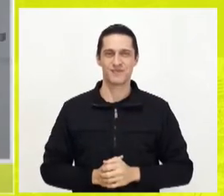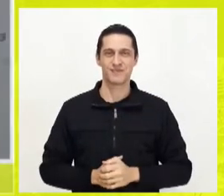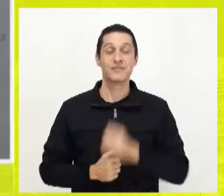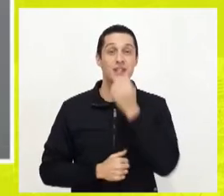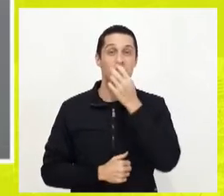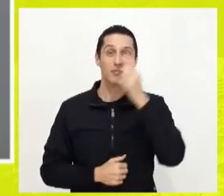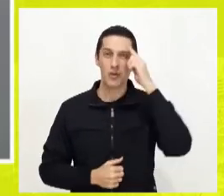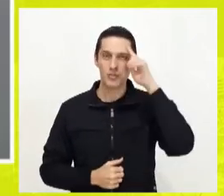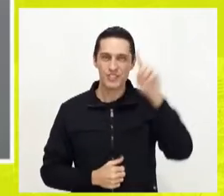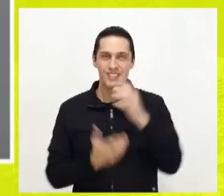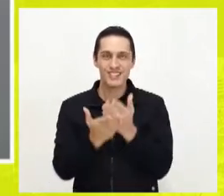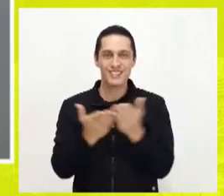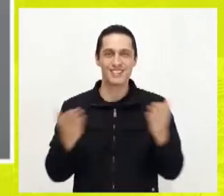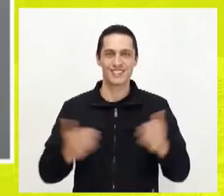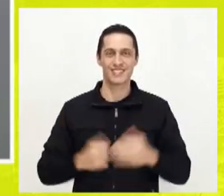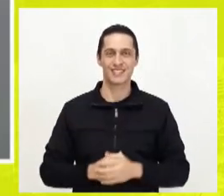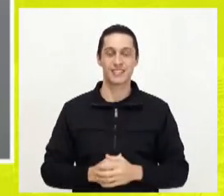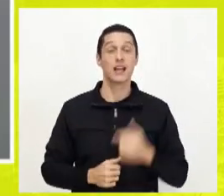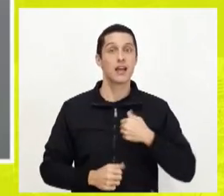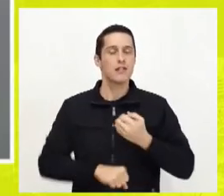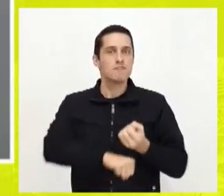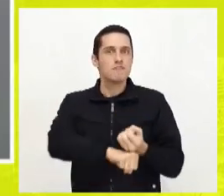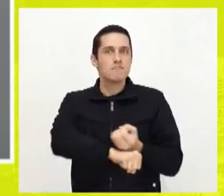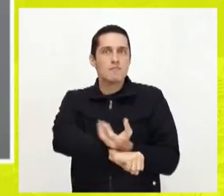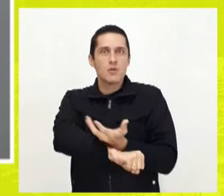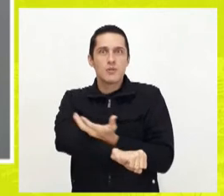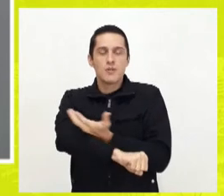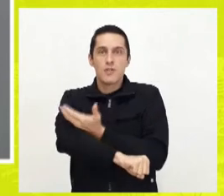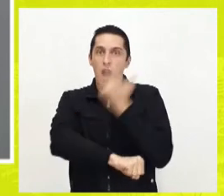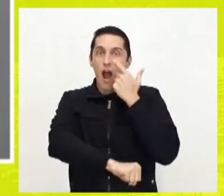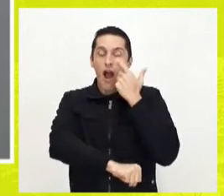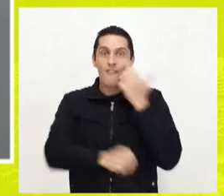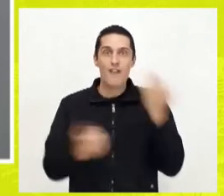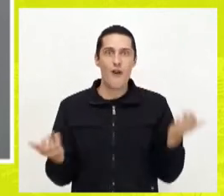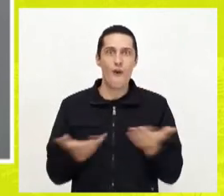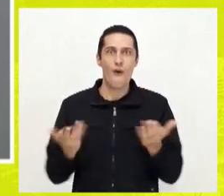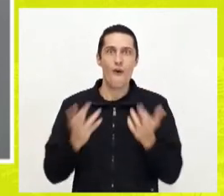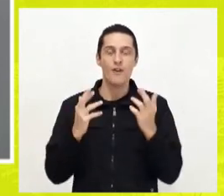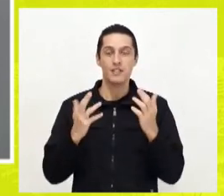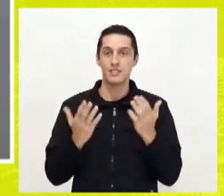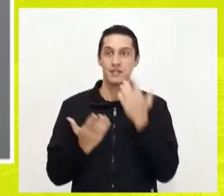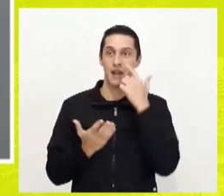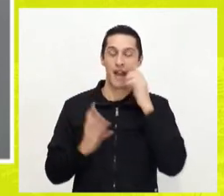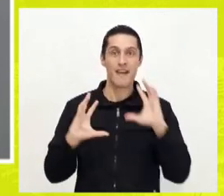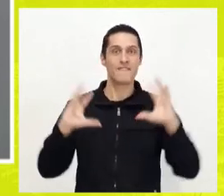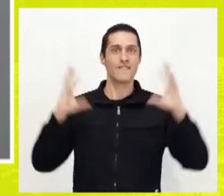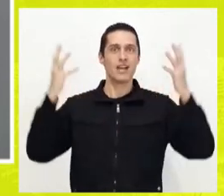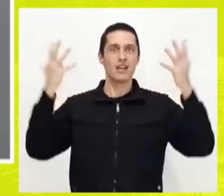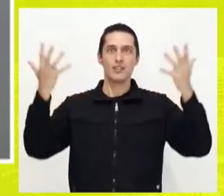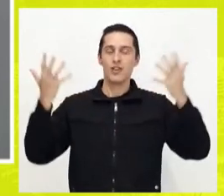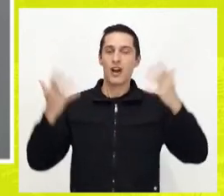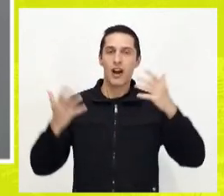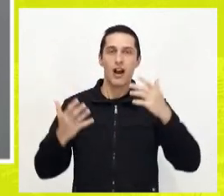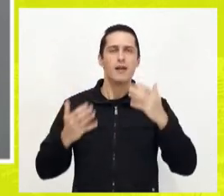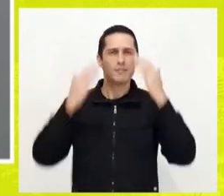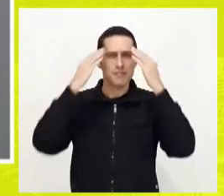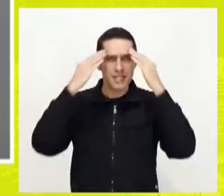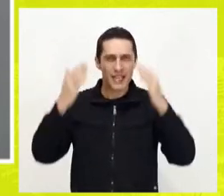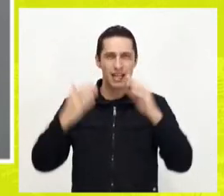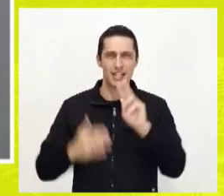good morning it's i'm really excited to be here this event i'd like to thank hack